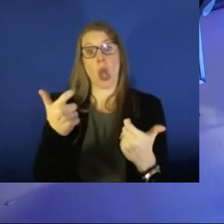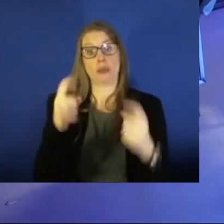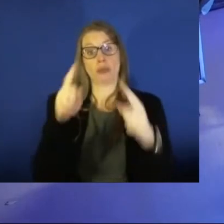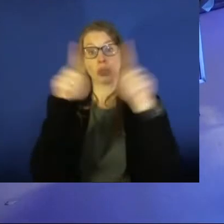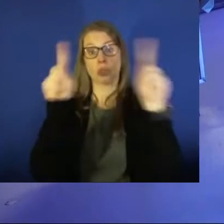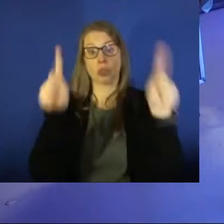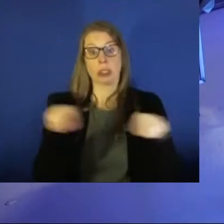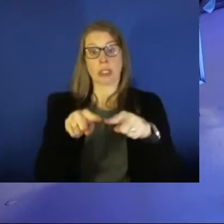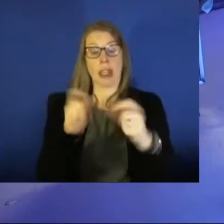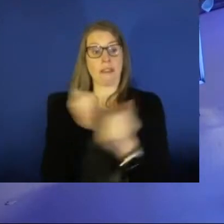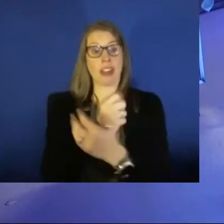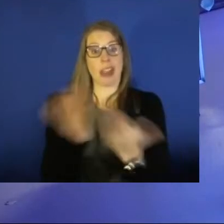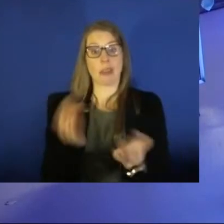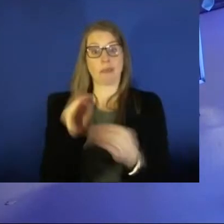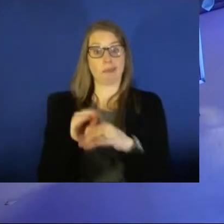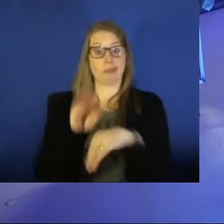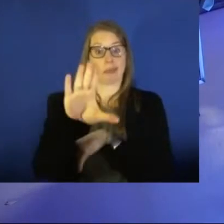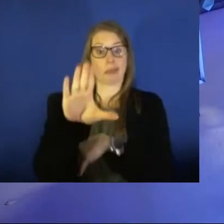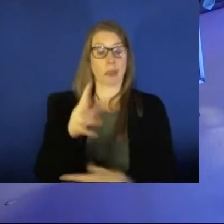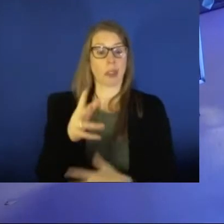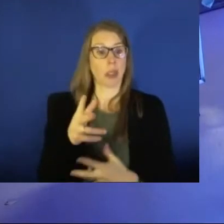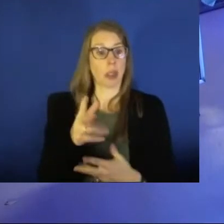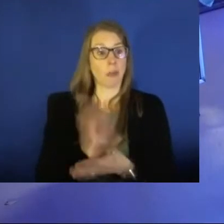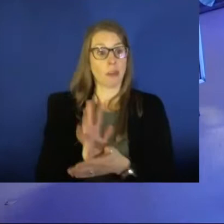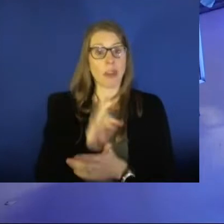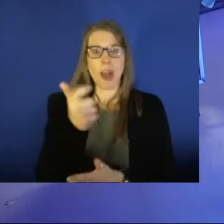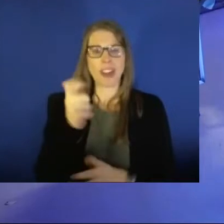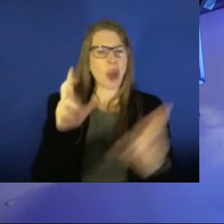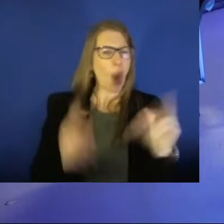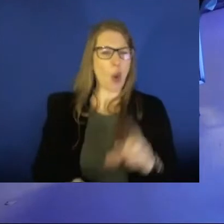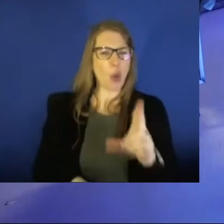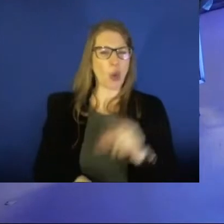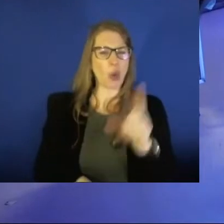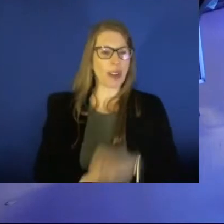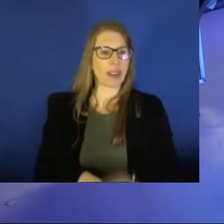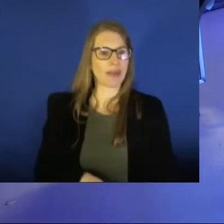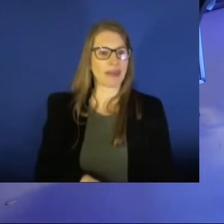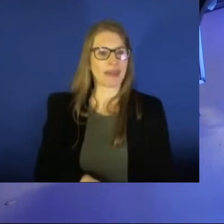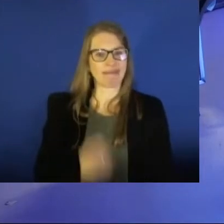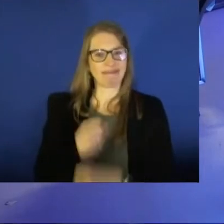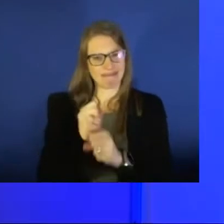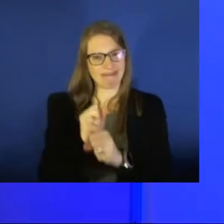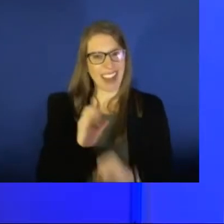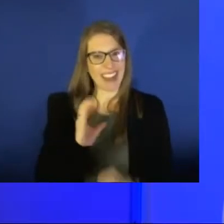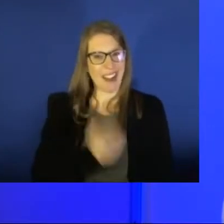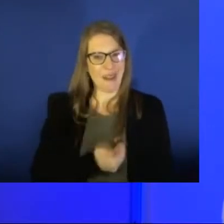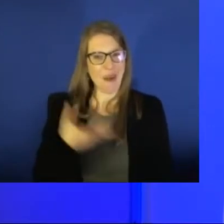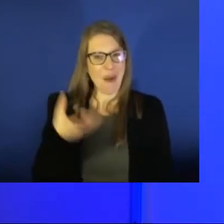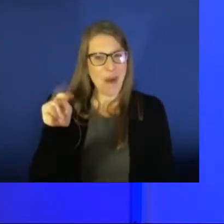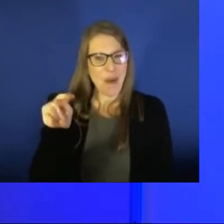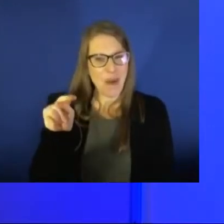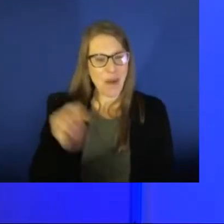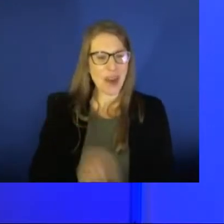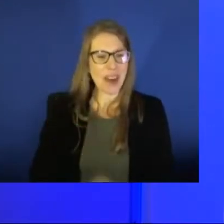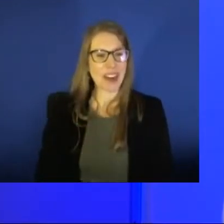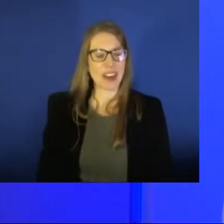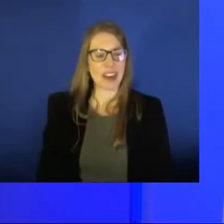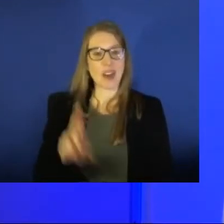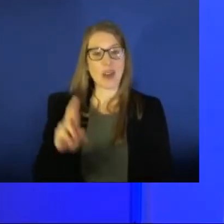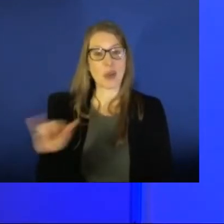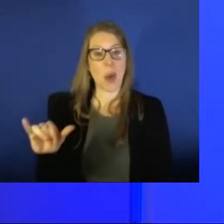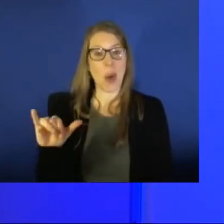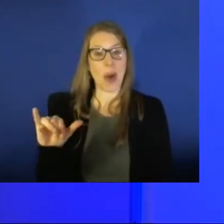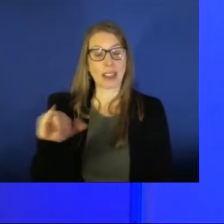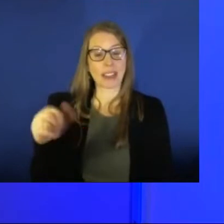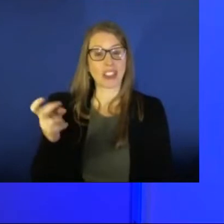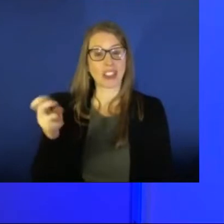everything was on the video. What movie did you watch? No, we made our own. But and Roy Jensen got an